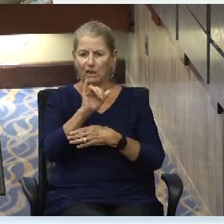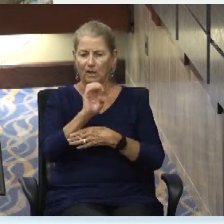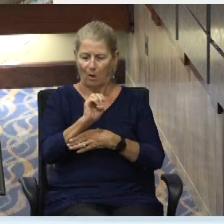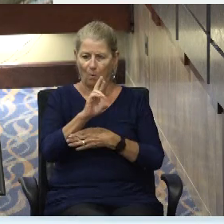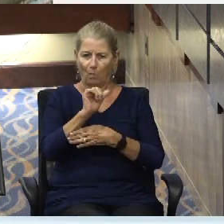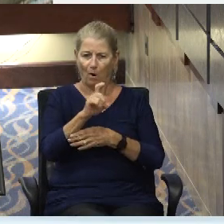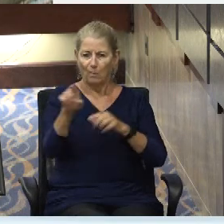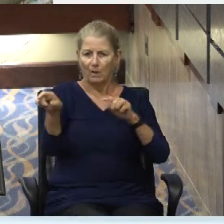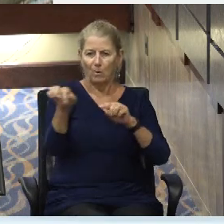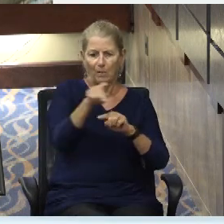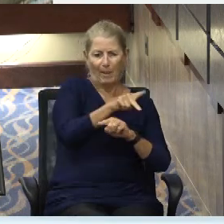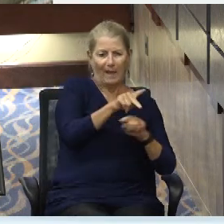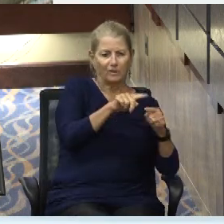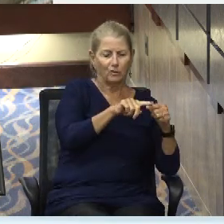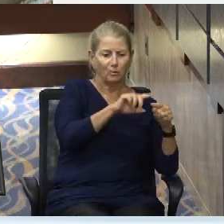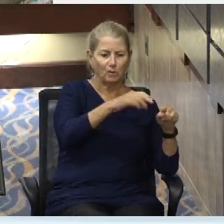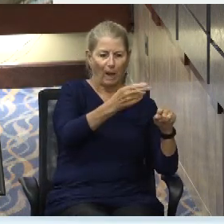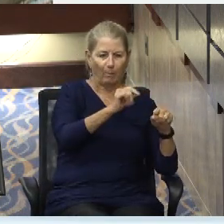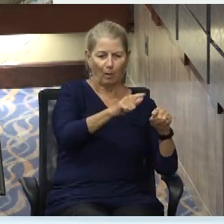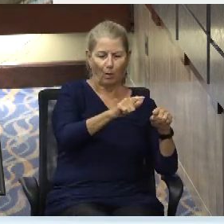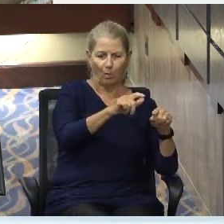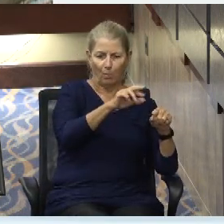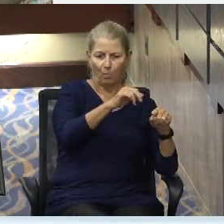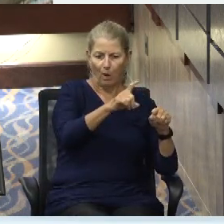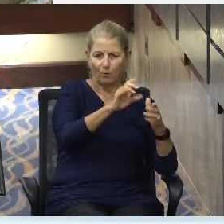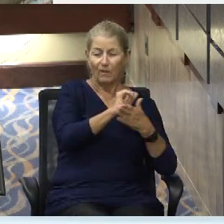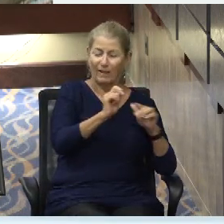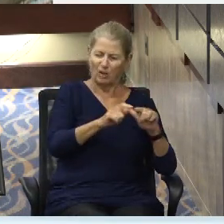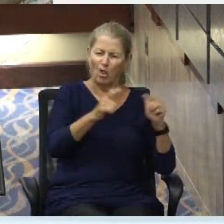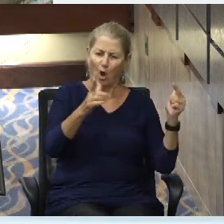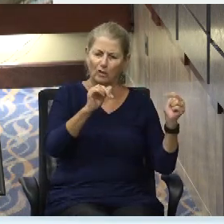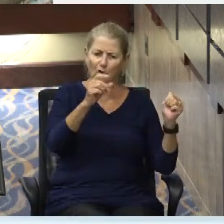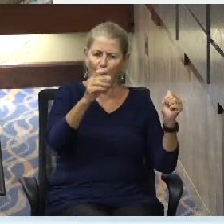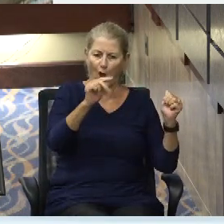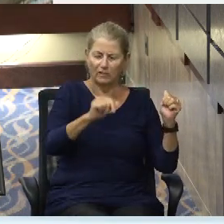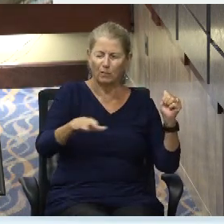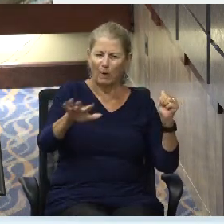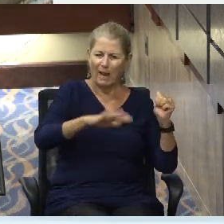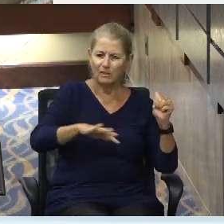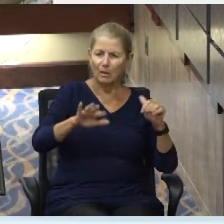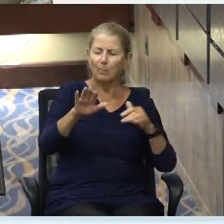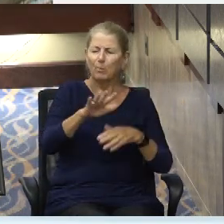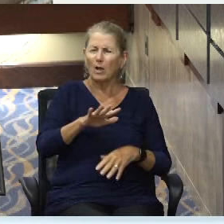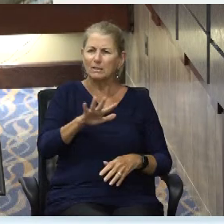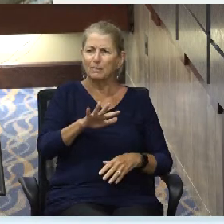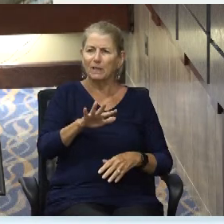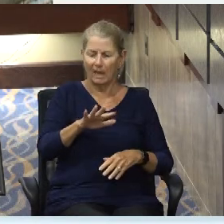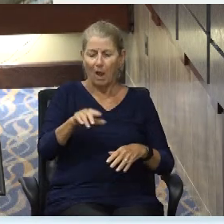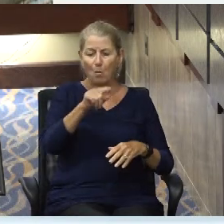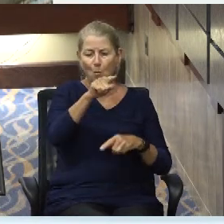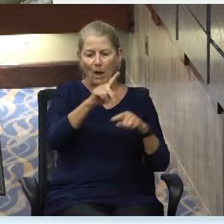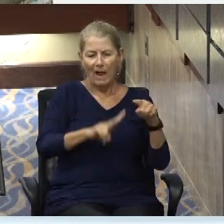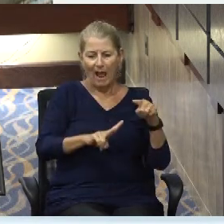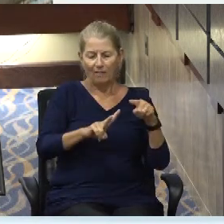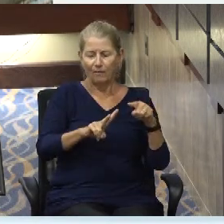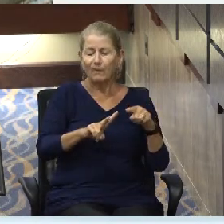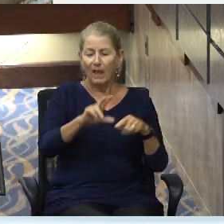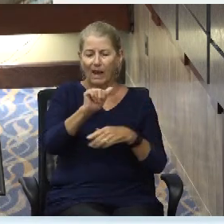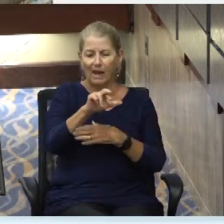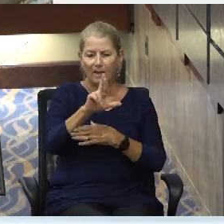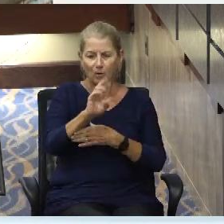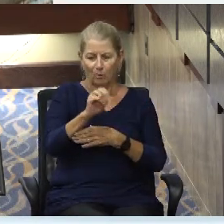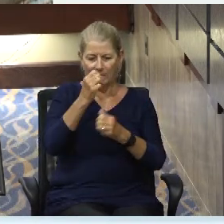Road. And these are also large lots ranging in approximate size of half acre per lot.